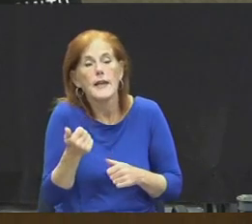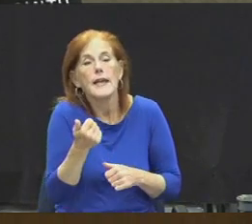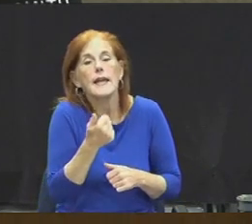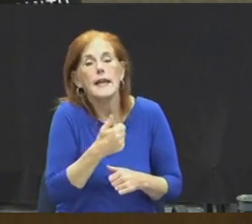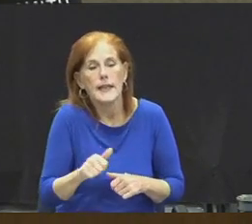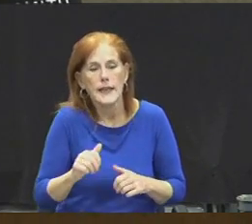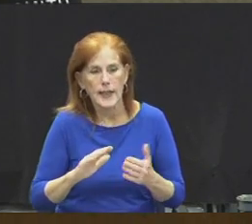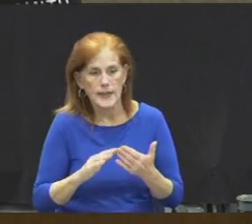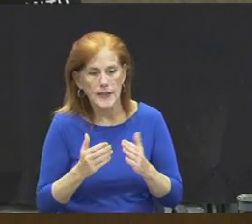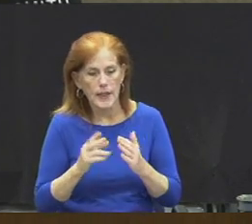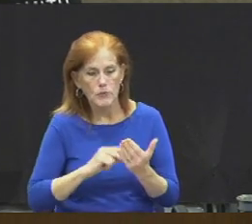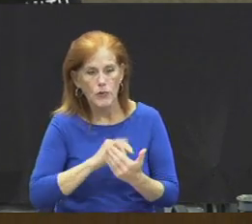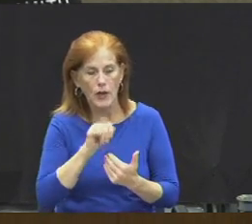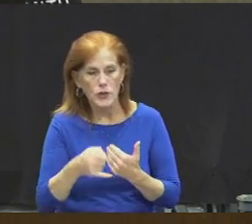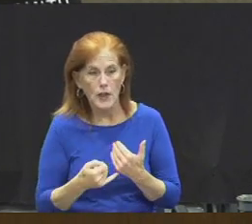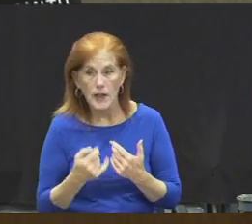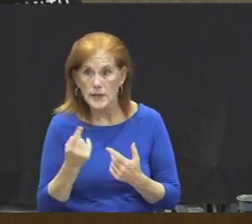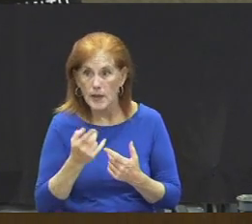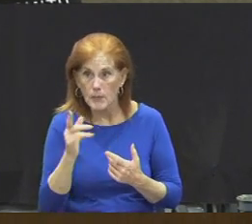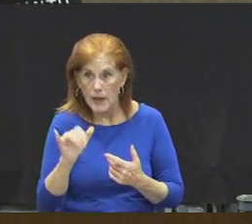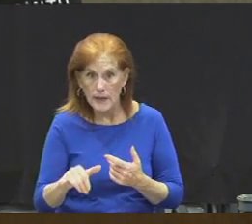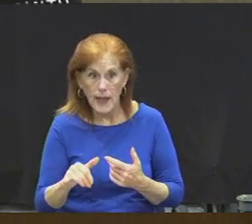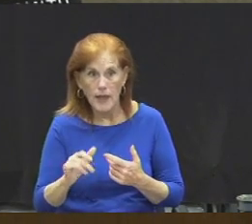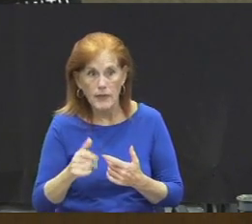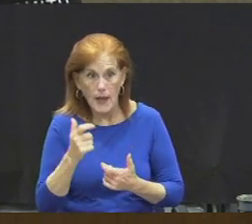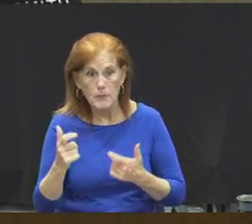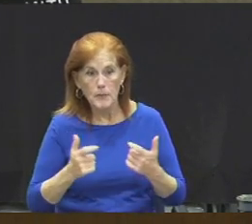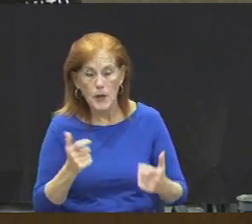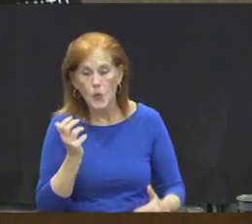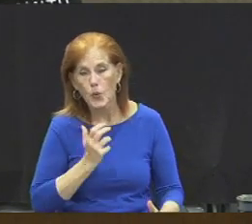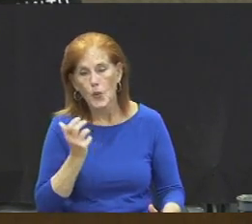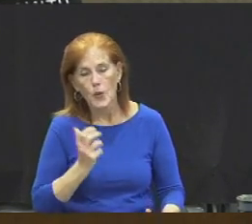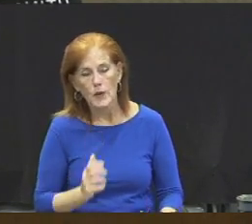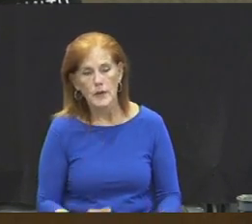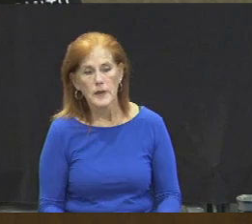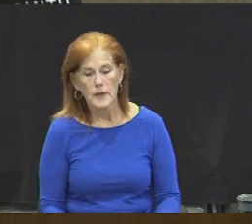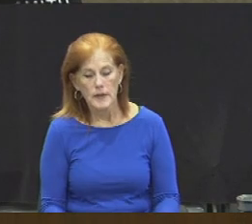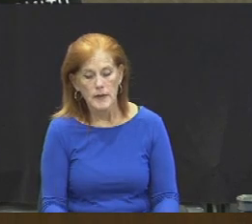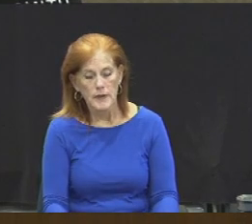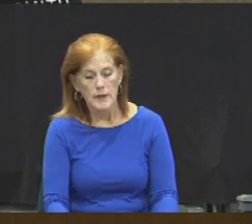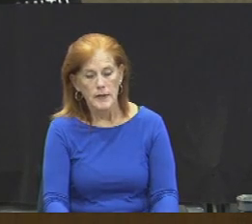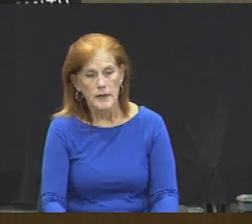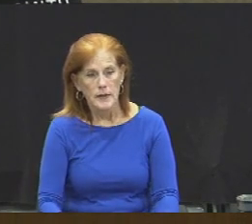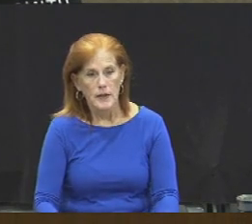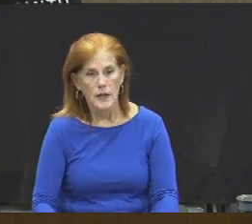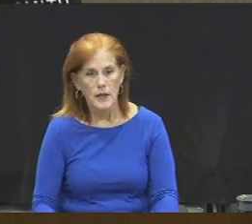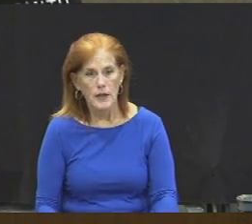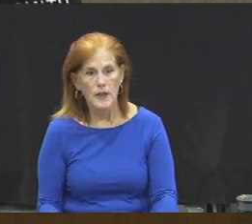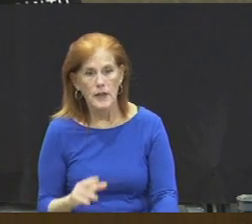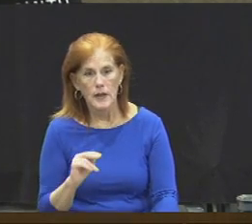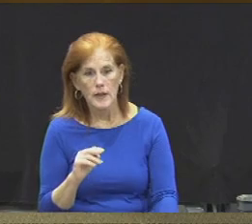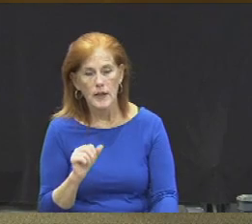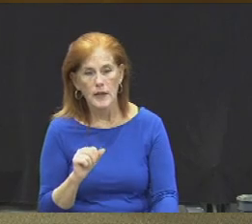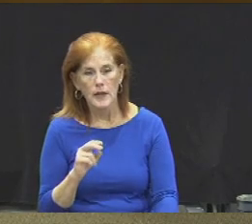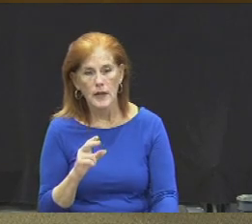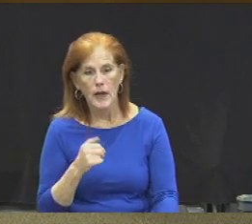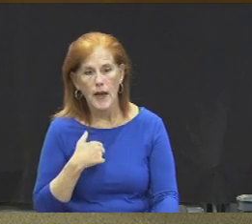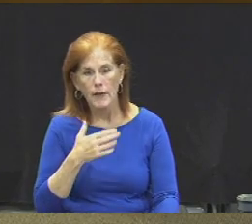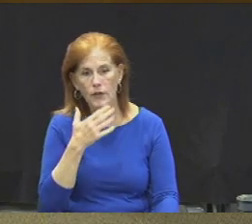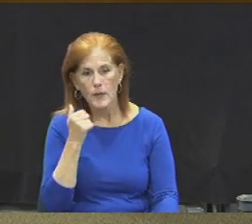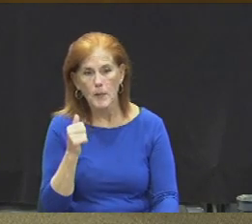city project, much less something of this scale. Yeah, I agree. I had forgotten about the